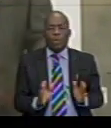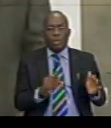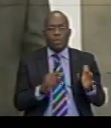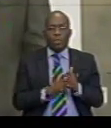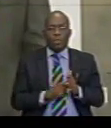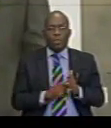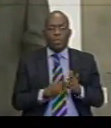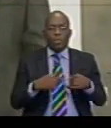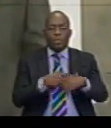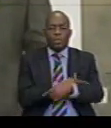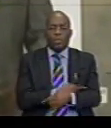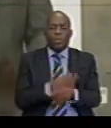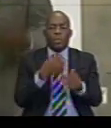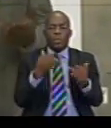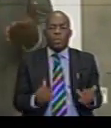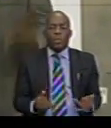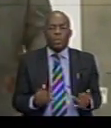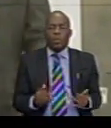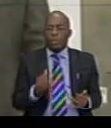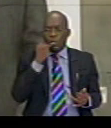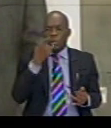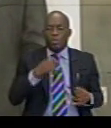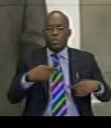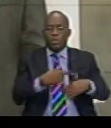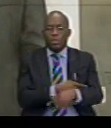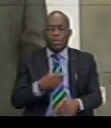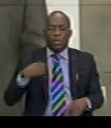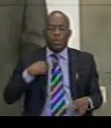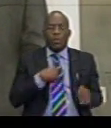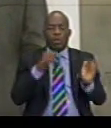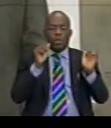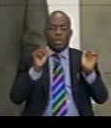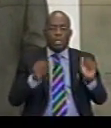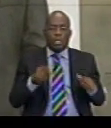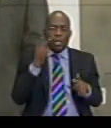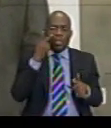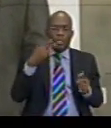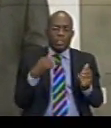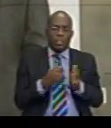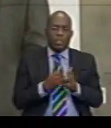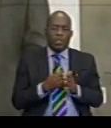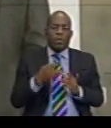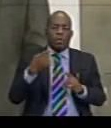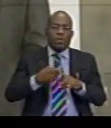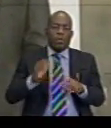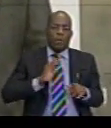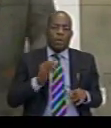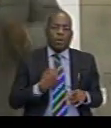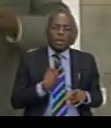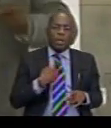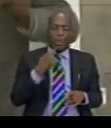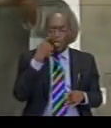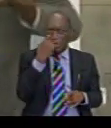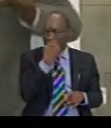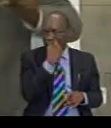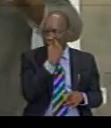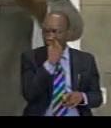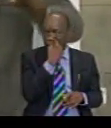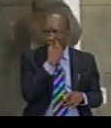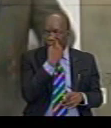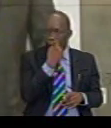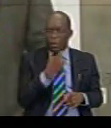Et the day has come. Yeux. We can see it from Maintenant, our eyes right ce now. Que tu as mis dans ton agenda, what you have put in